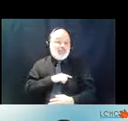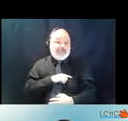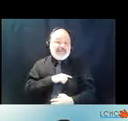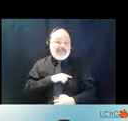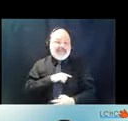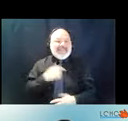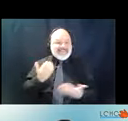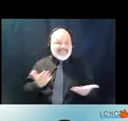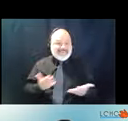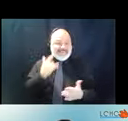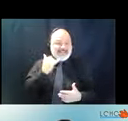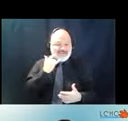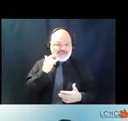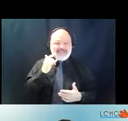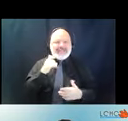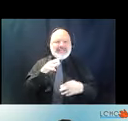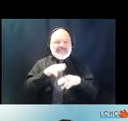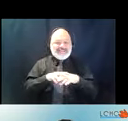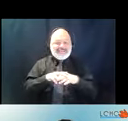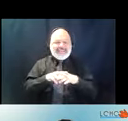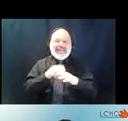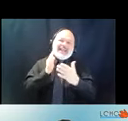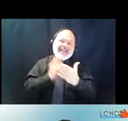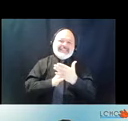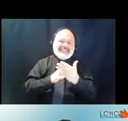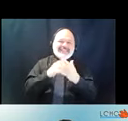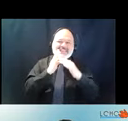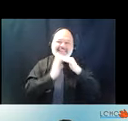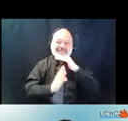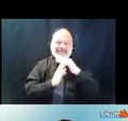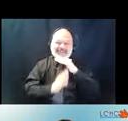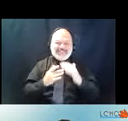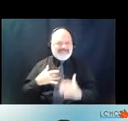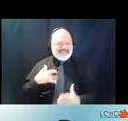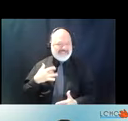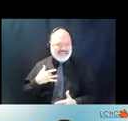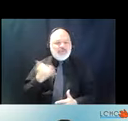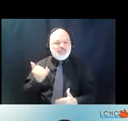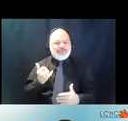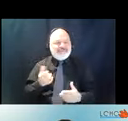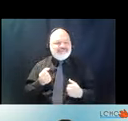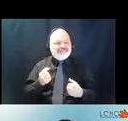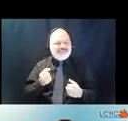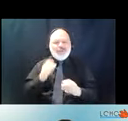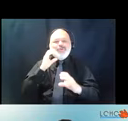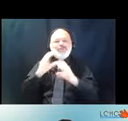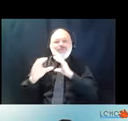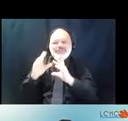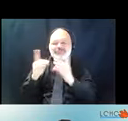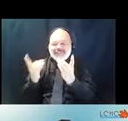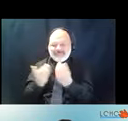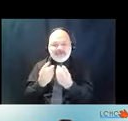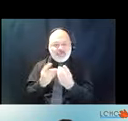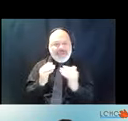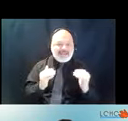In California and nationally, saw a lot of anti-immigrant sentiment. And so we launched our communications department. And what we're doing here is